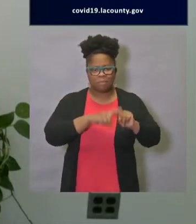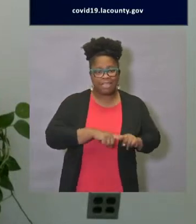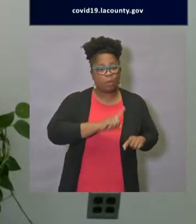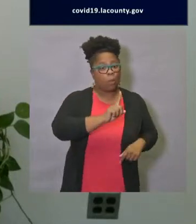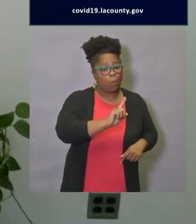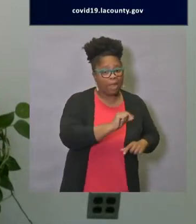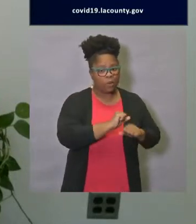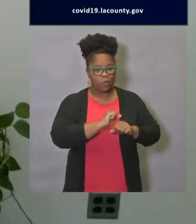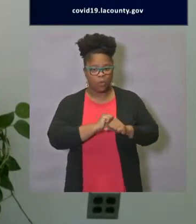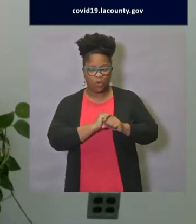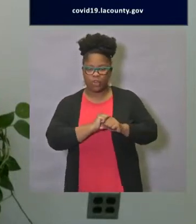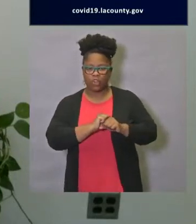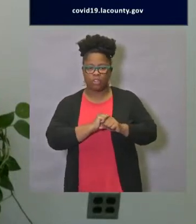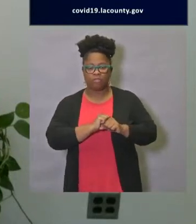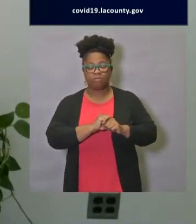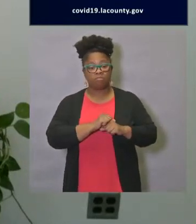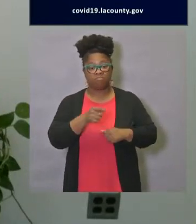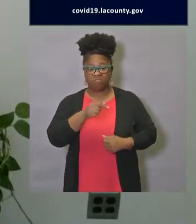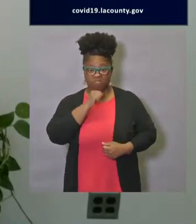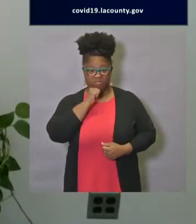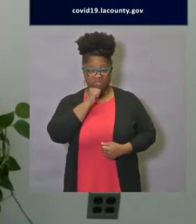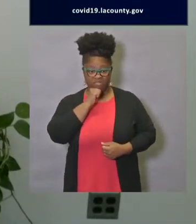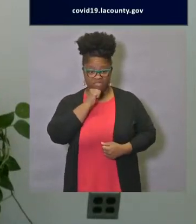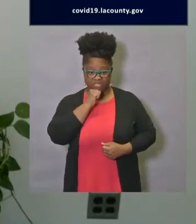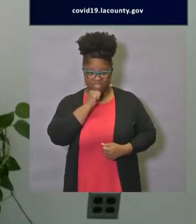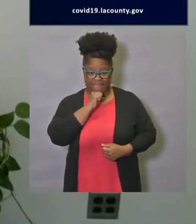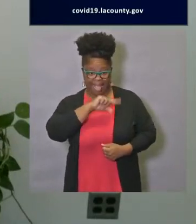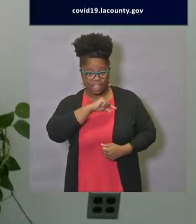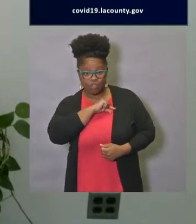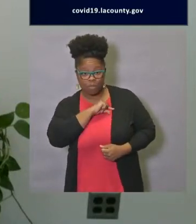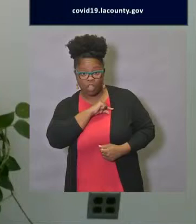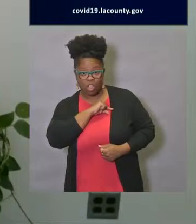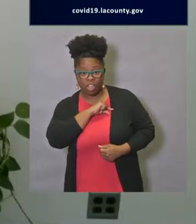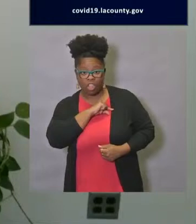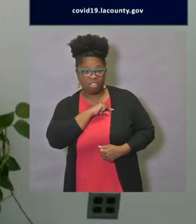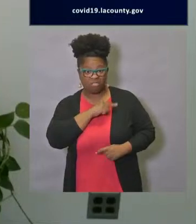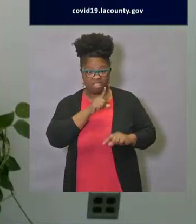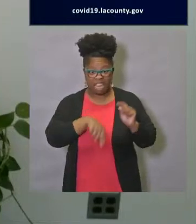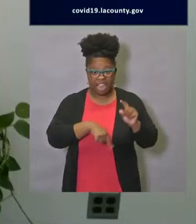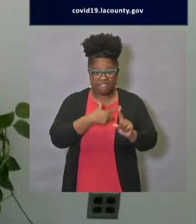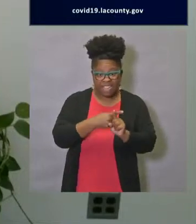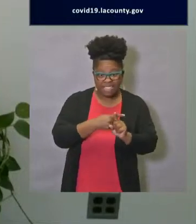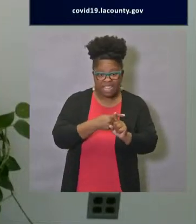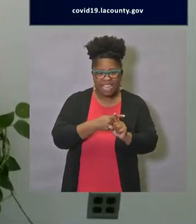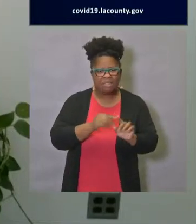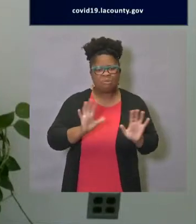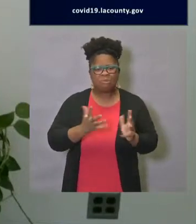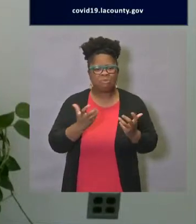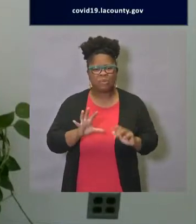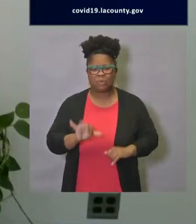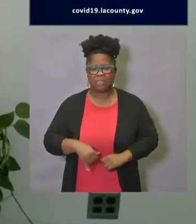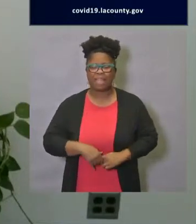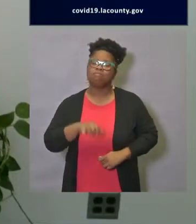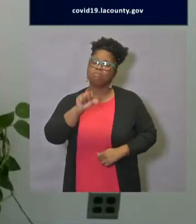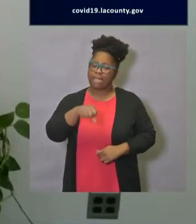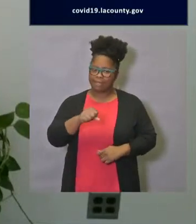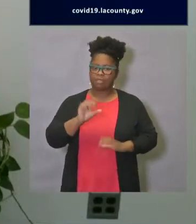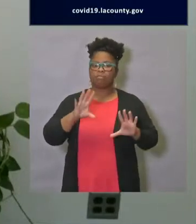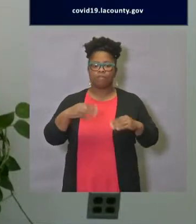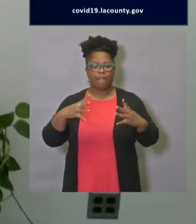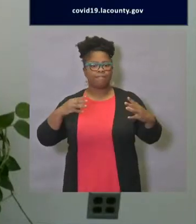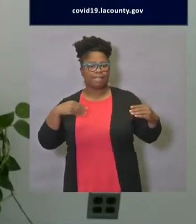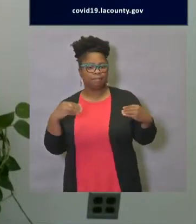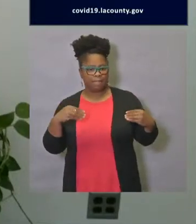working. And we don't want anybody who's an eligible worker not to be able to get vaccinated. So yes, we're going to have some flexibility, but having